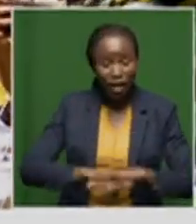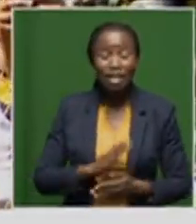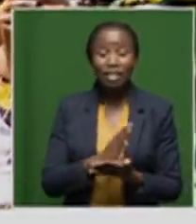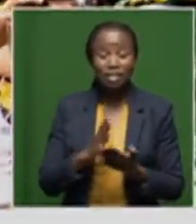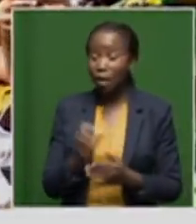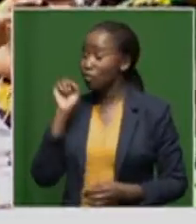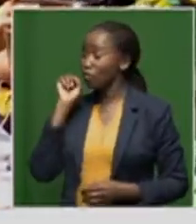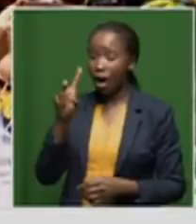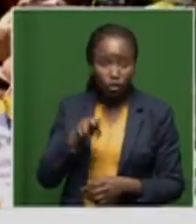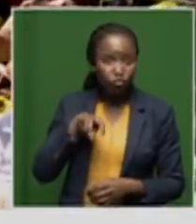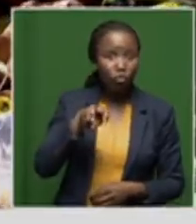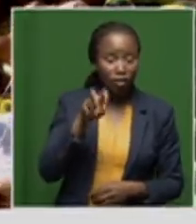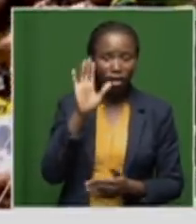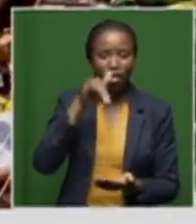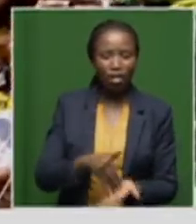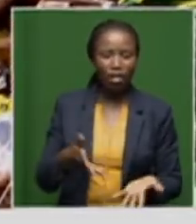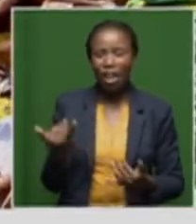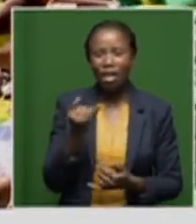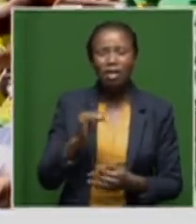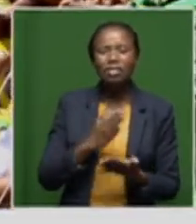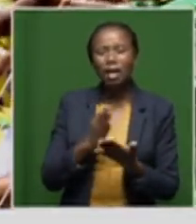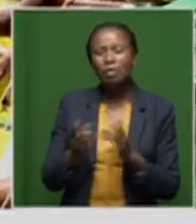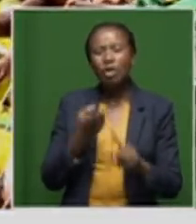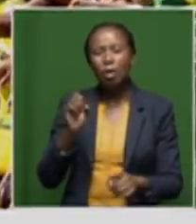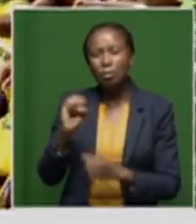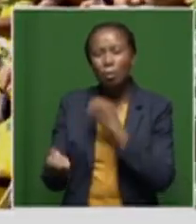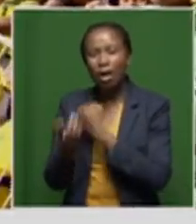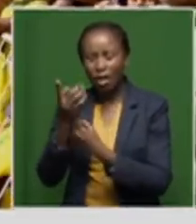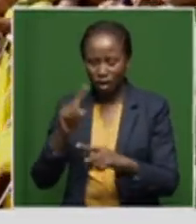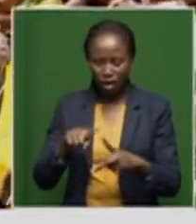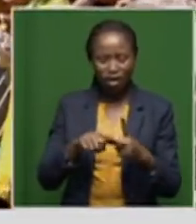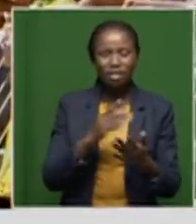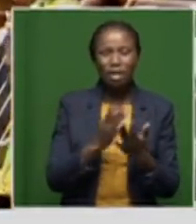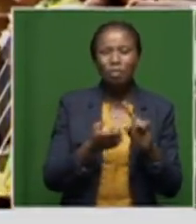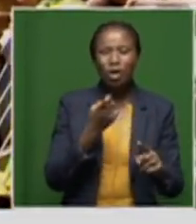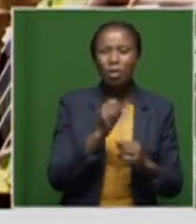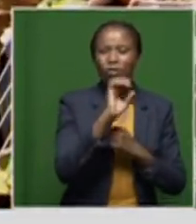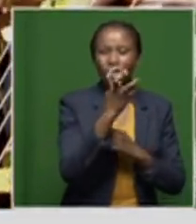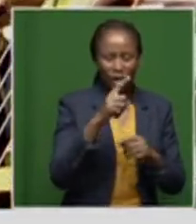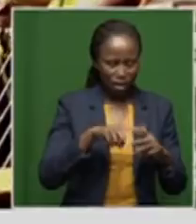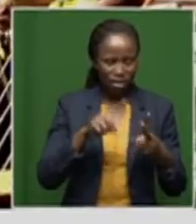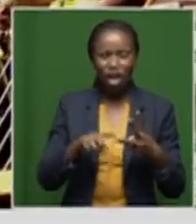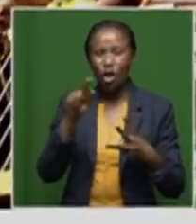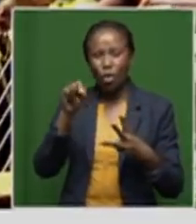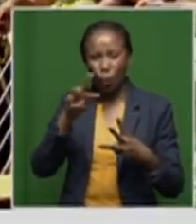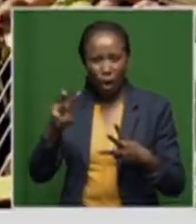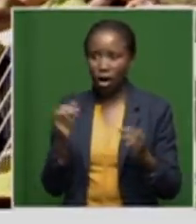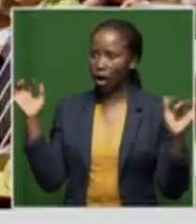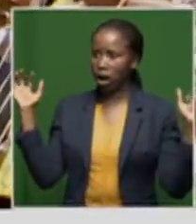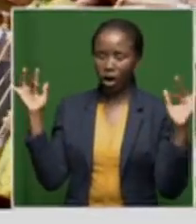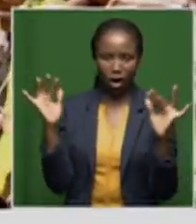to be here from provinces like Mpumalanga, the Free State and the Northwest to